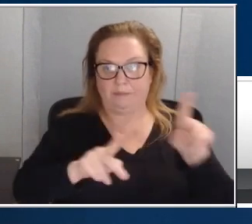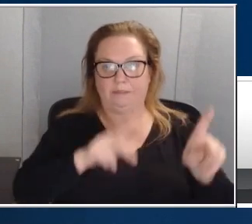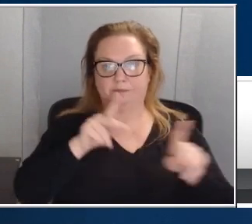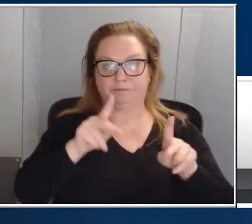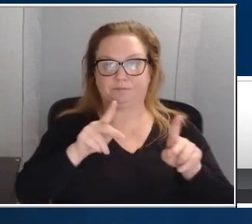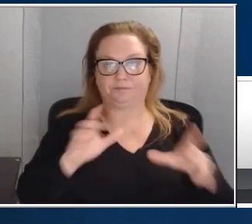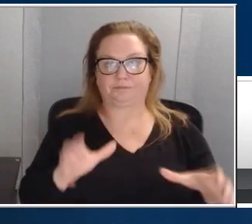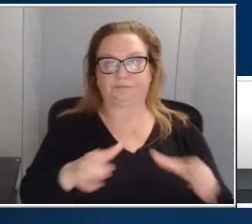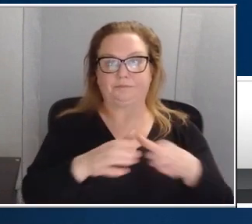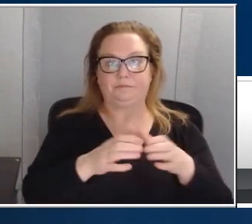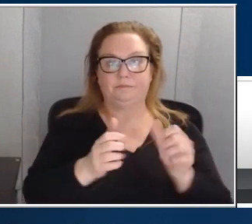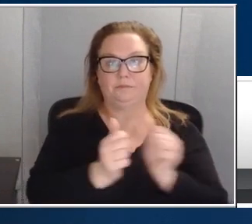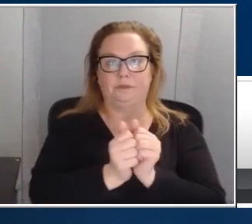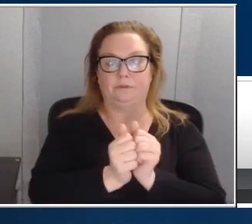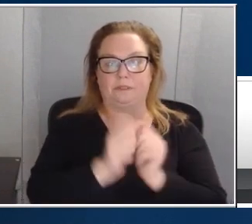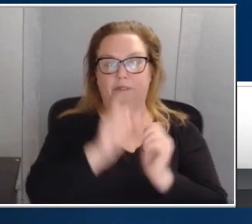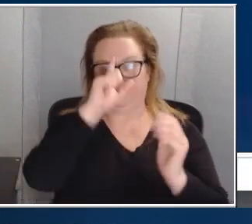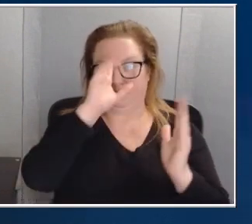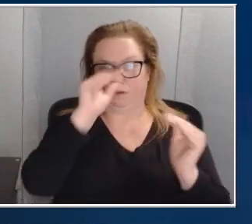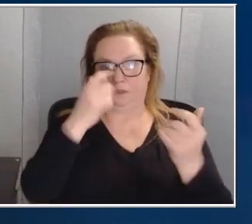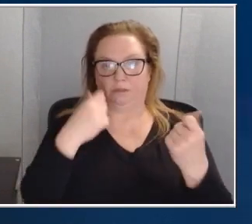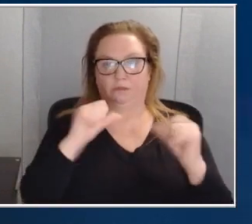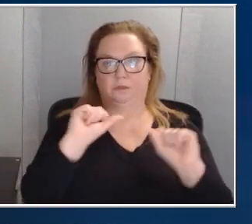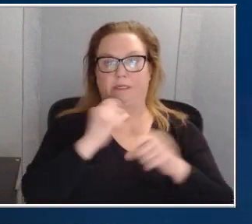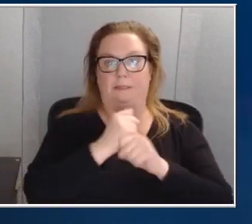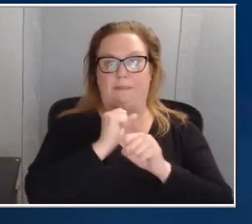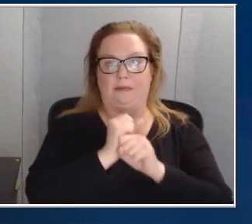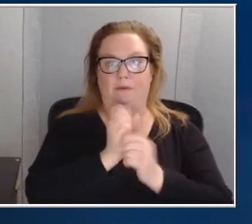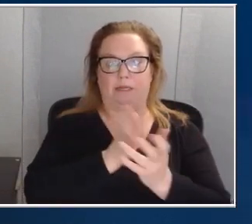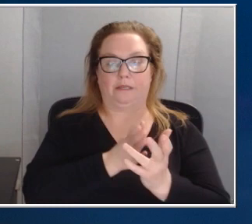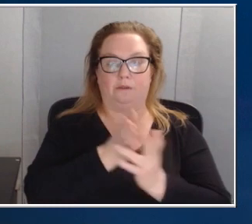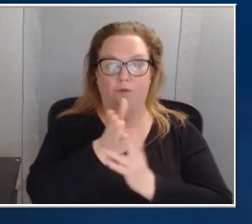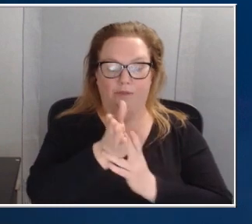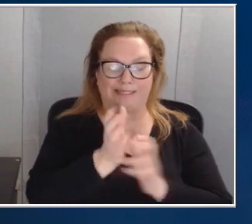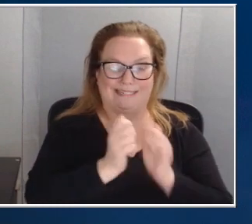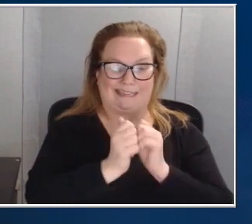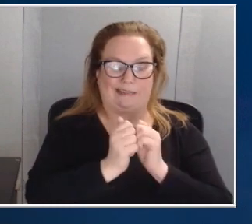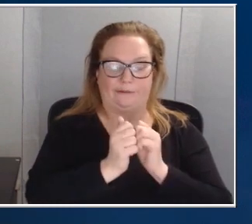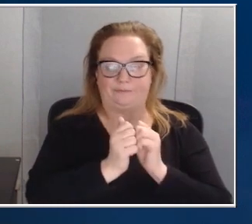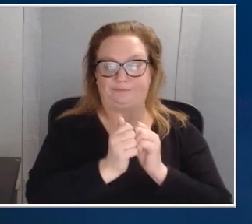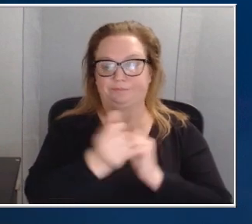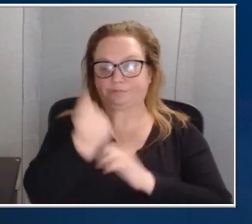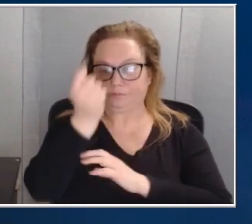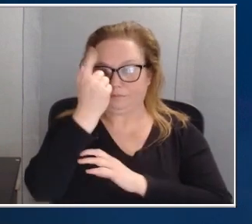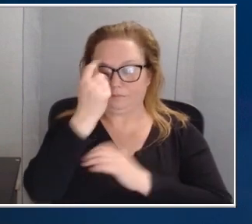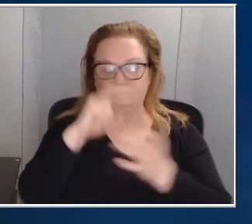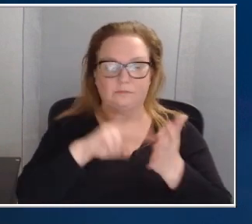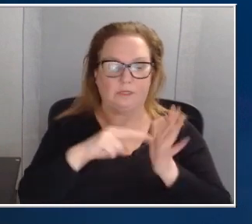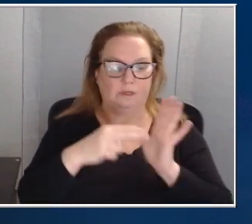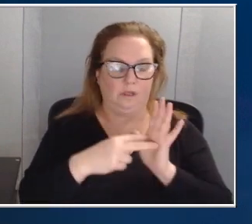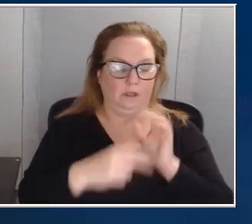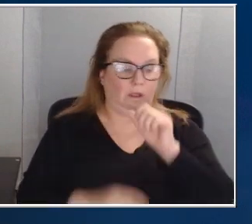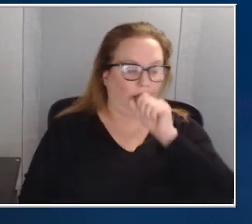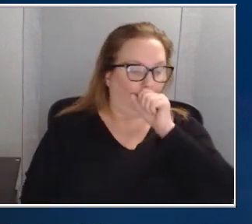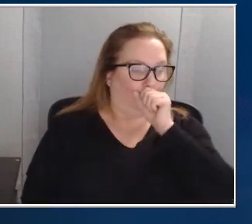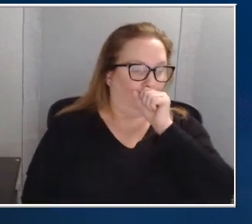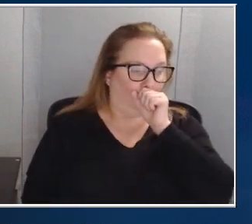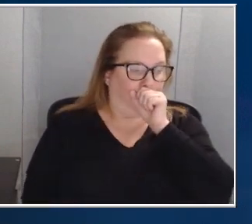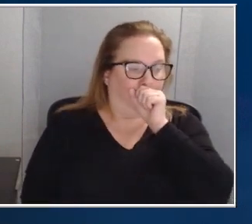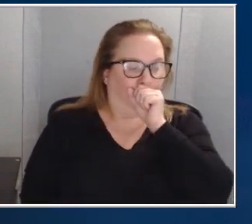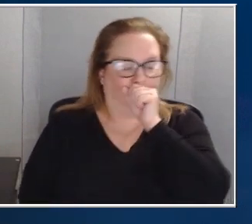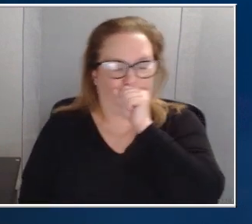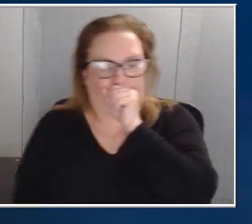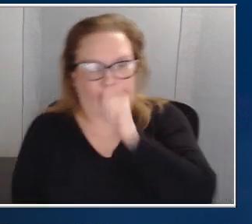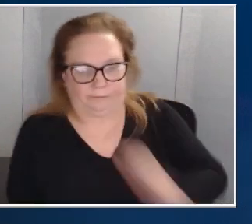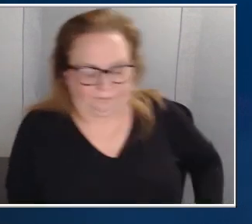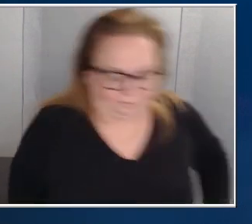it with the hope of trying to make sure we can get through this together, and the understanding what that means about what you do know and what you don't know, and you apply science, we